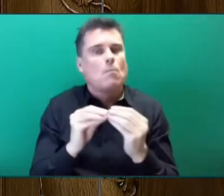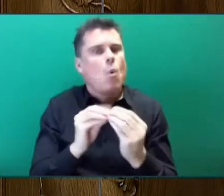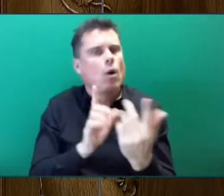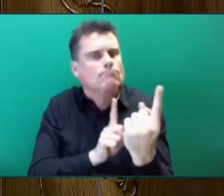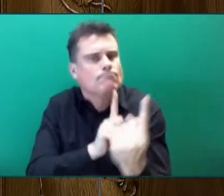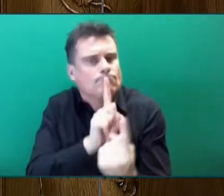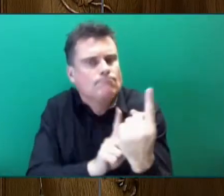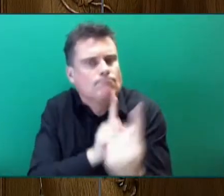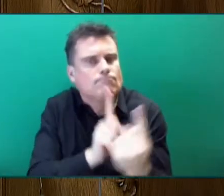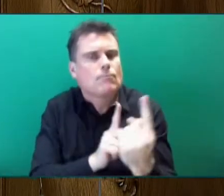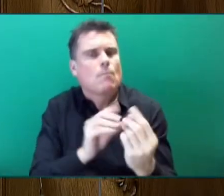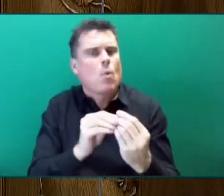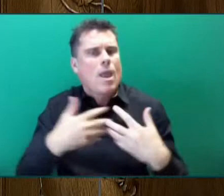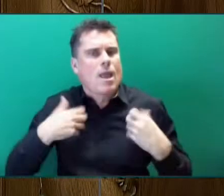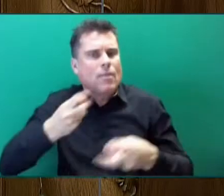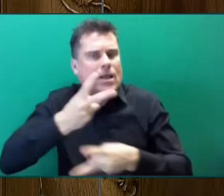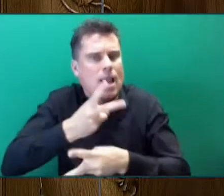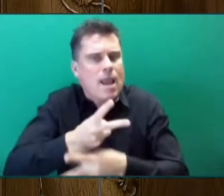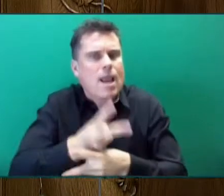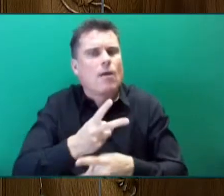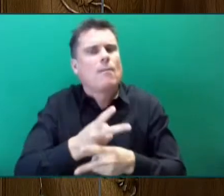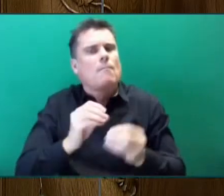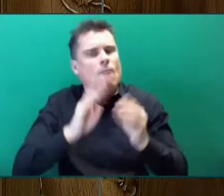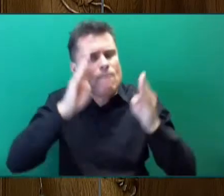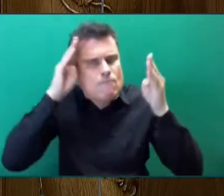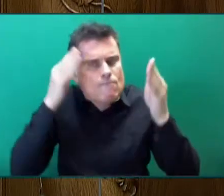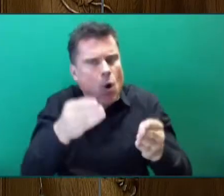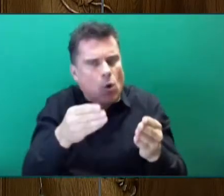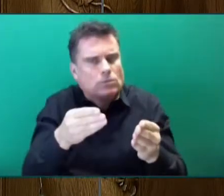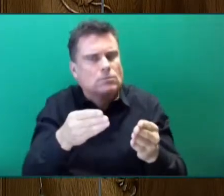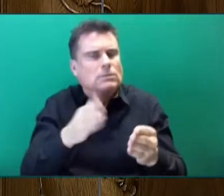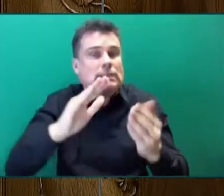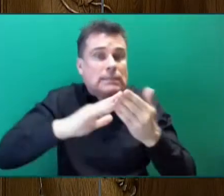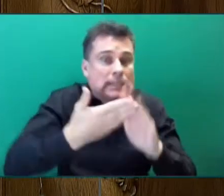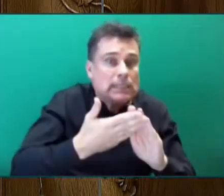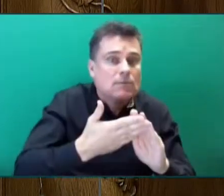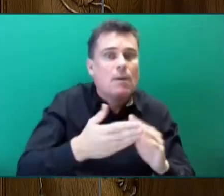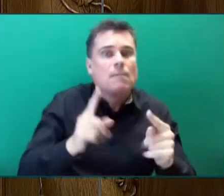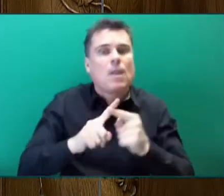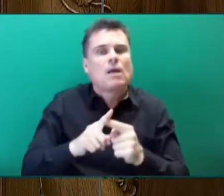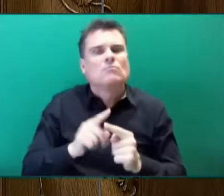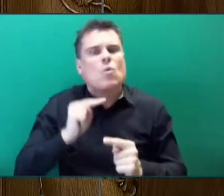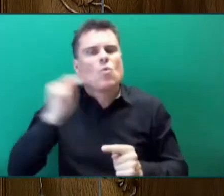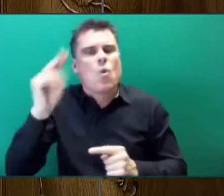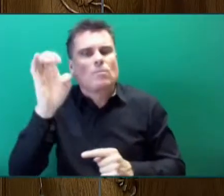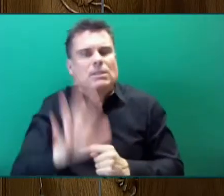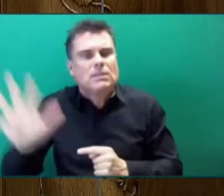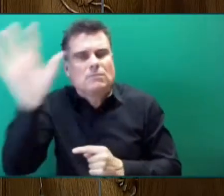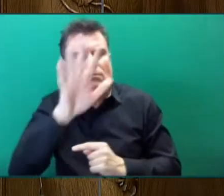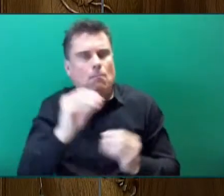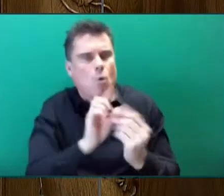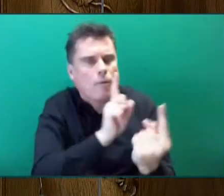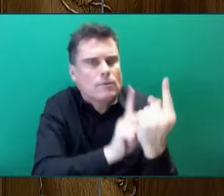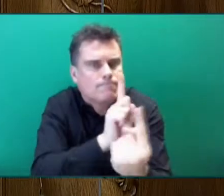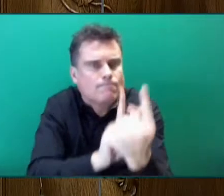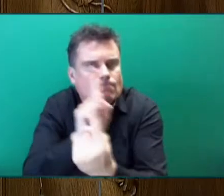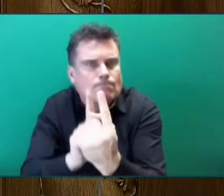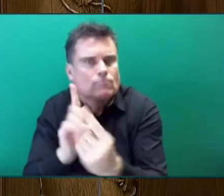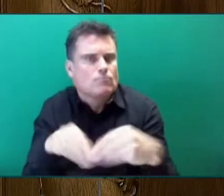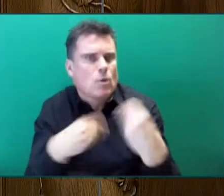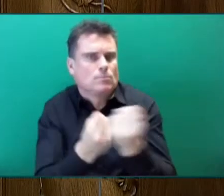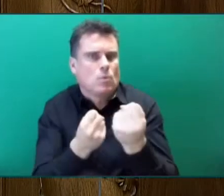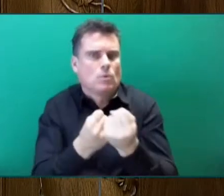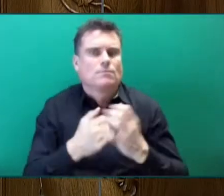It will also work with health employees and unions to hire a workforce that better represents the communities it serves.